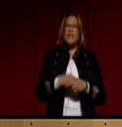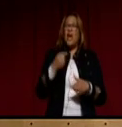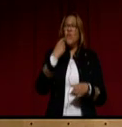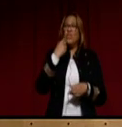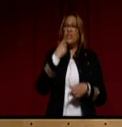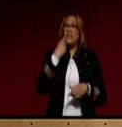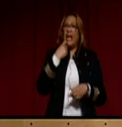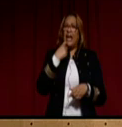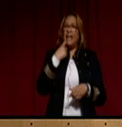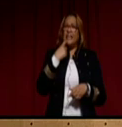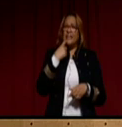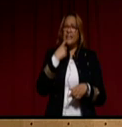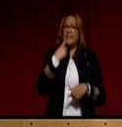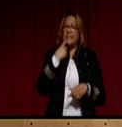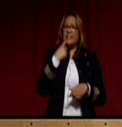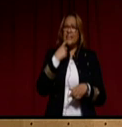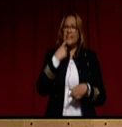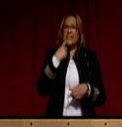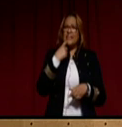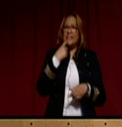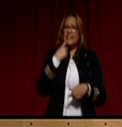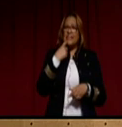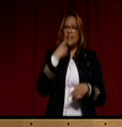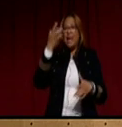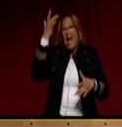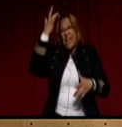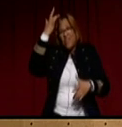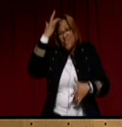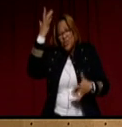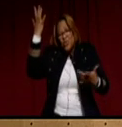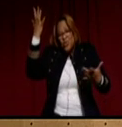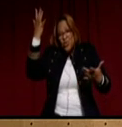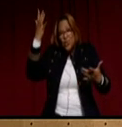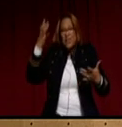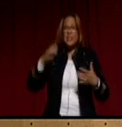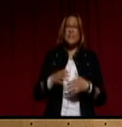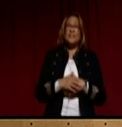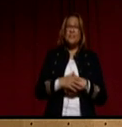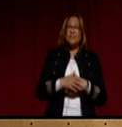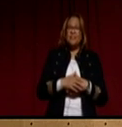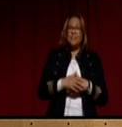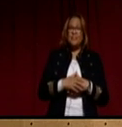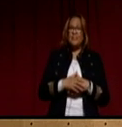that we had a flu or a virus in